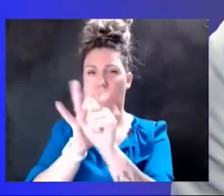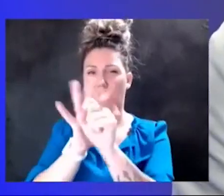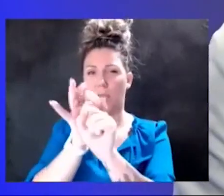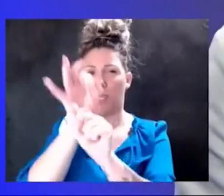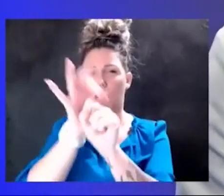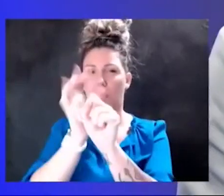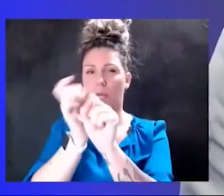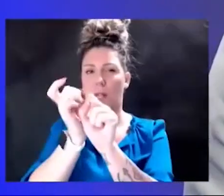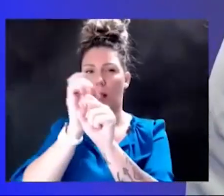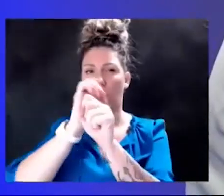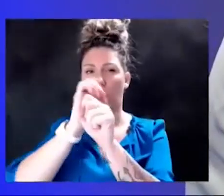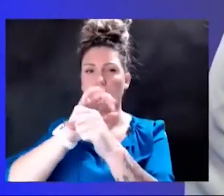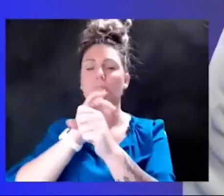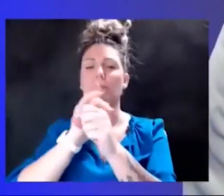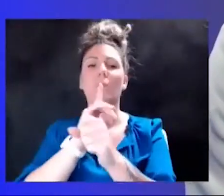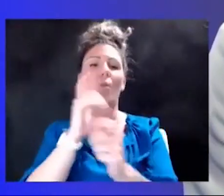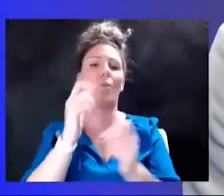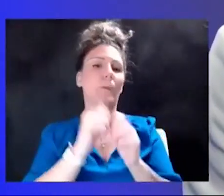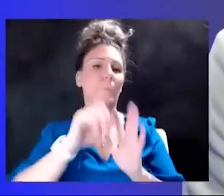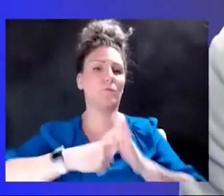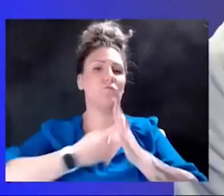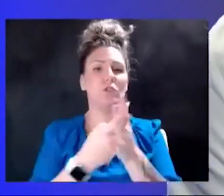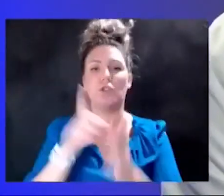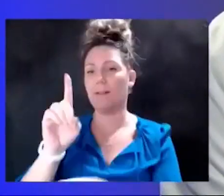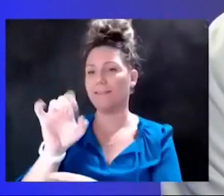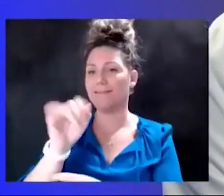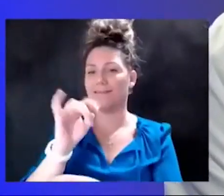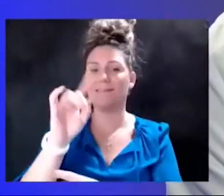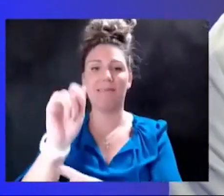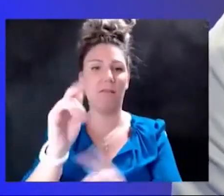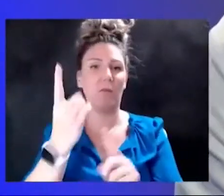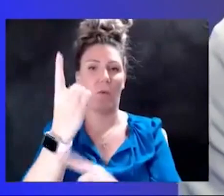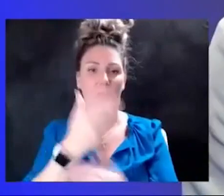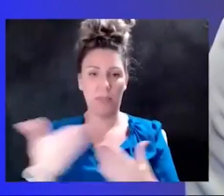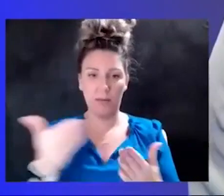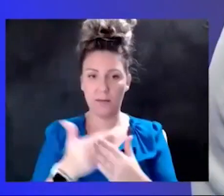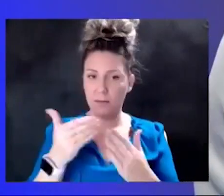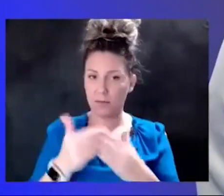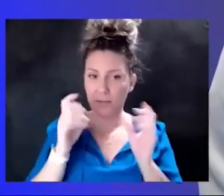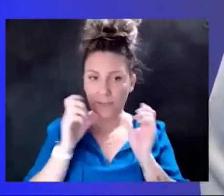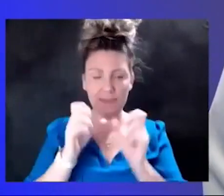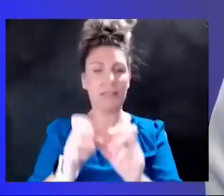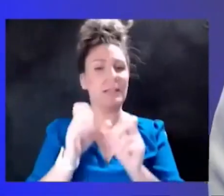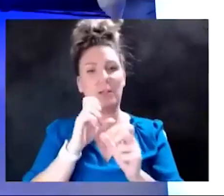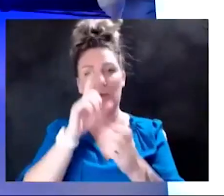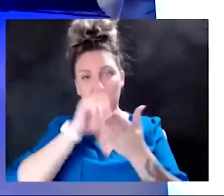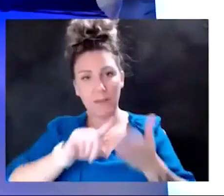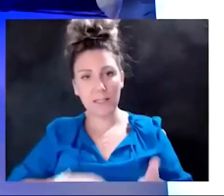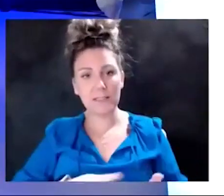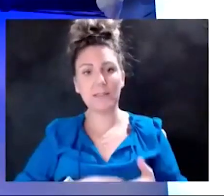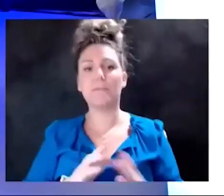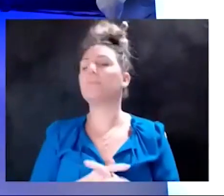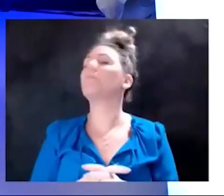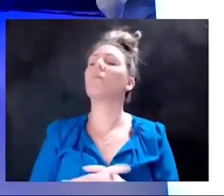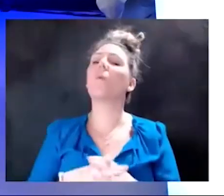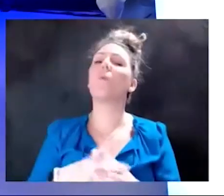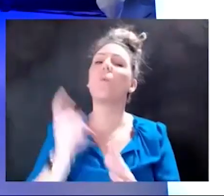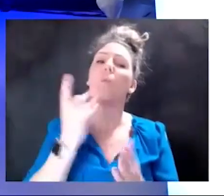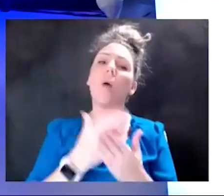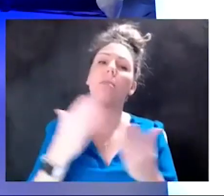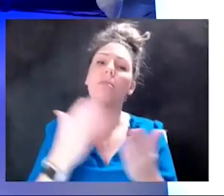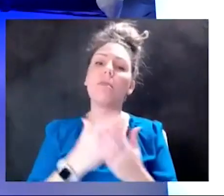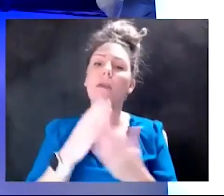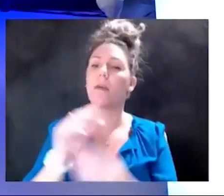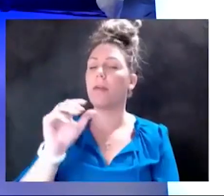the original Delta, but that is one thing that is continuing to be looked at and investigated. One of the things I know is that this alpha, gamma,